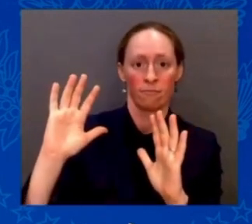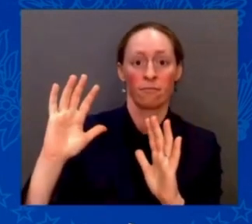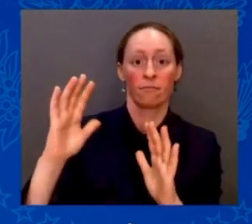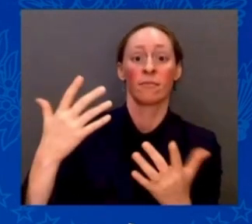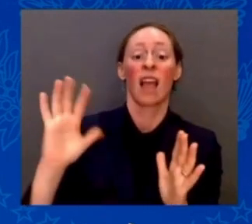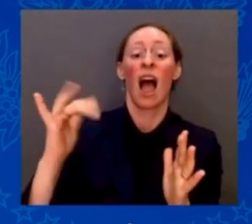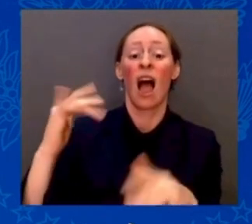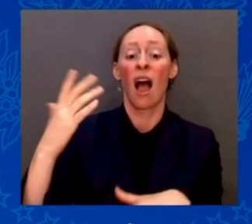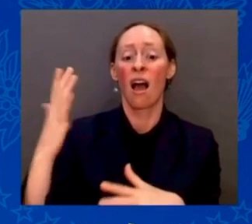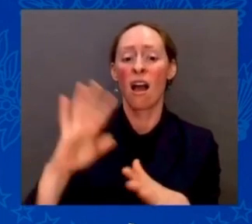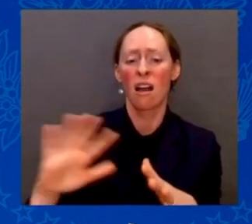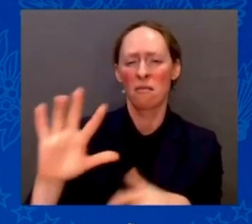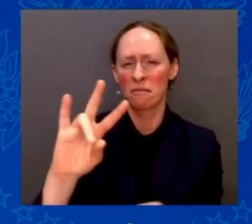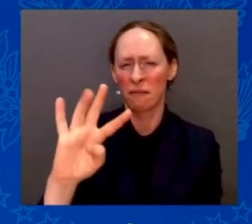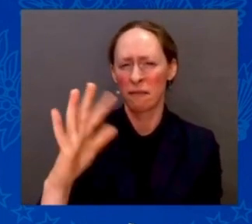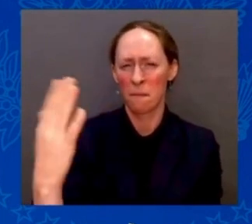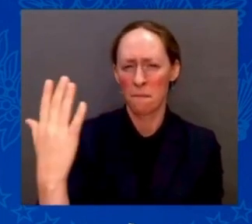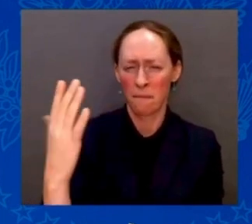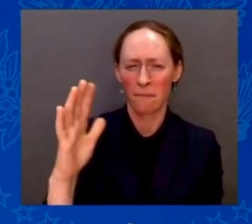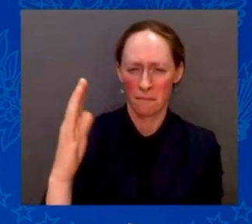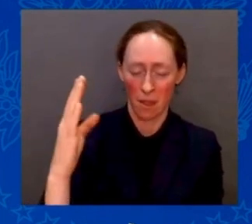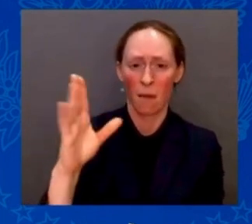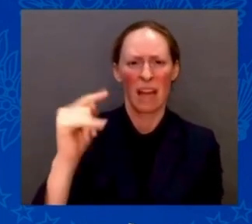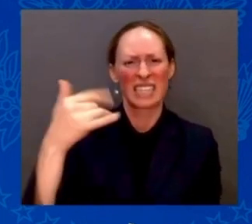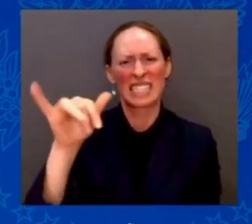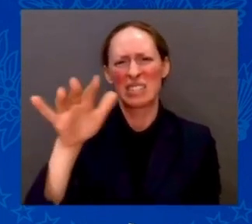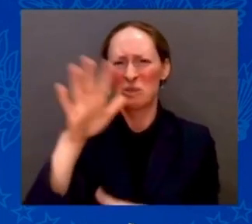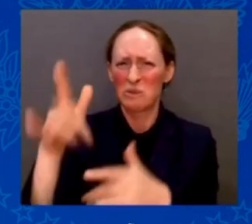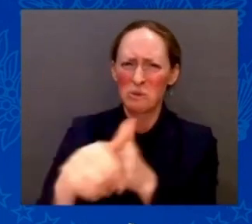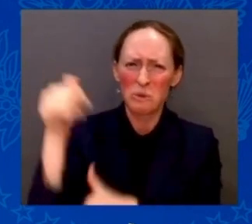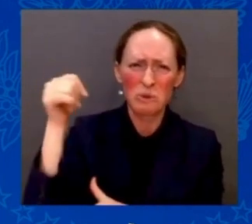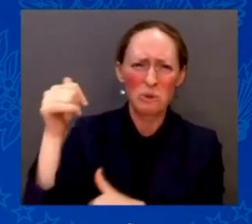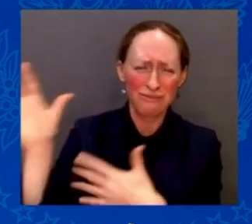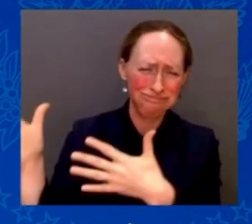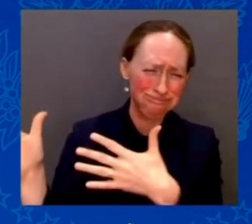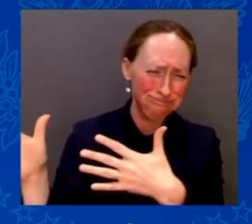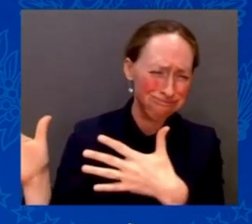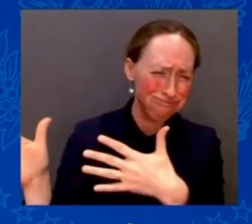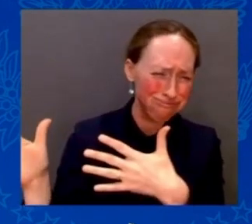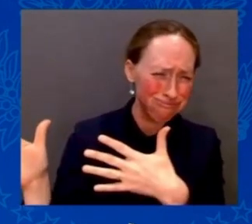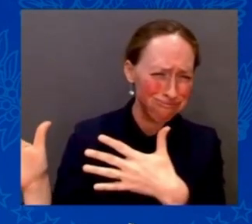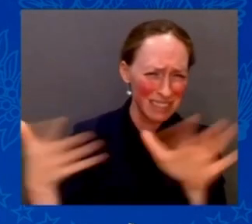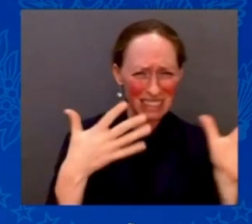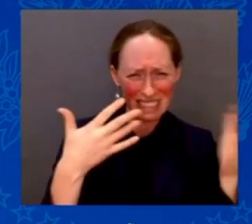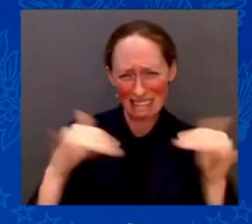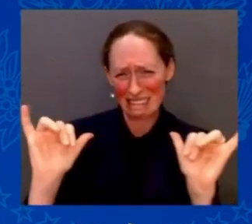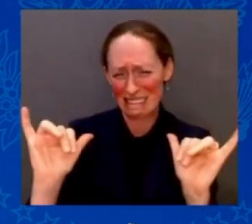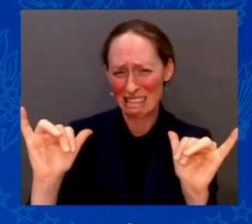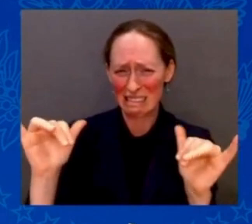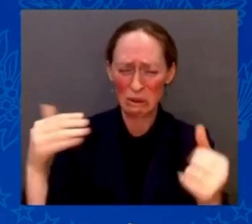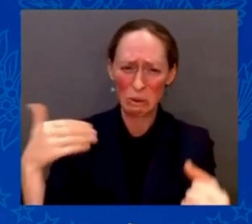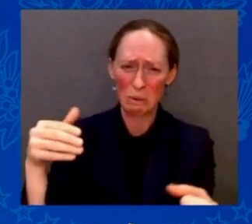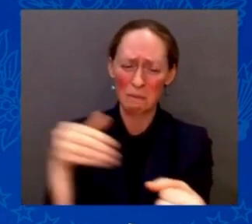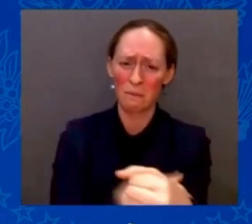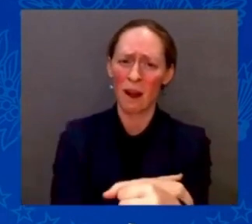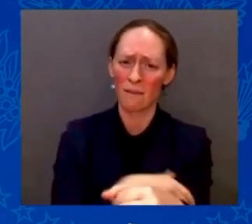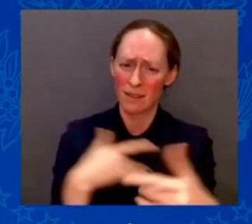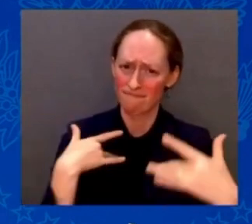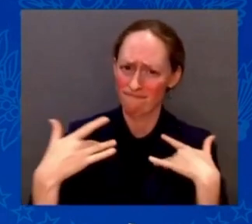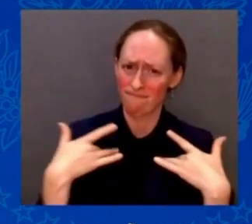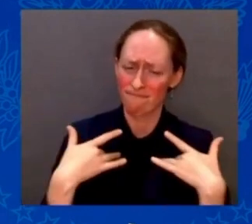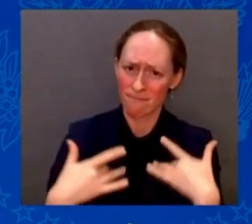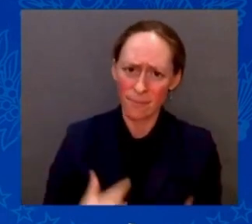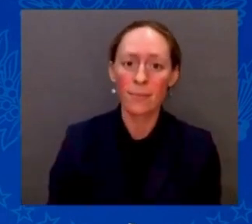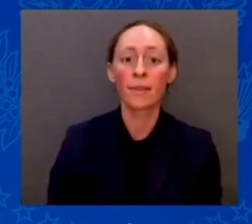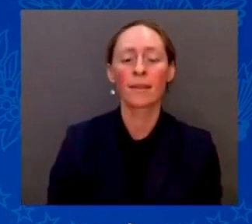And the impacts of this storm are being felt throughout the Southeast, even as it moves up the eastern coast of the United States, affecting